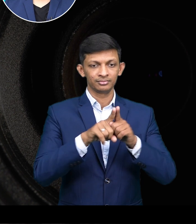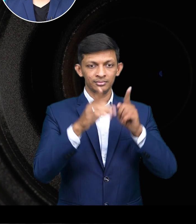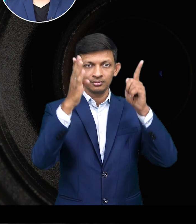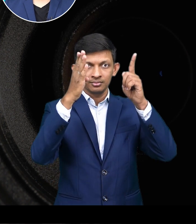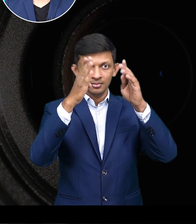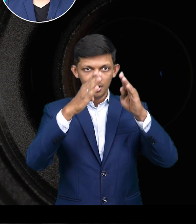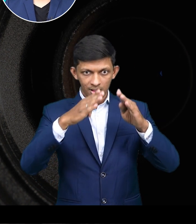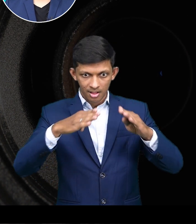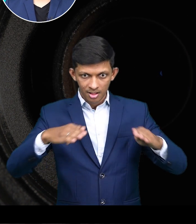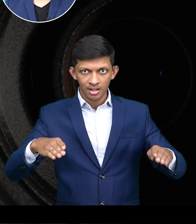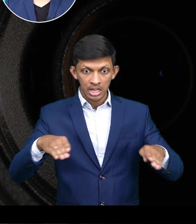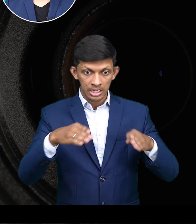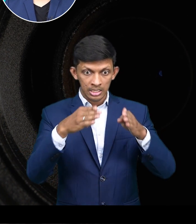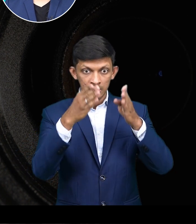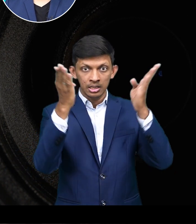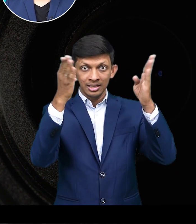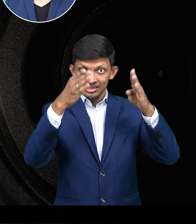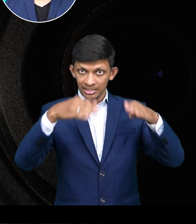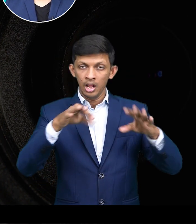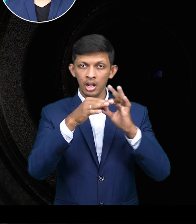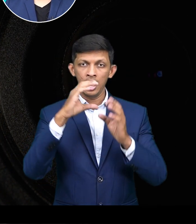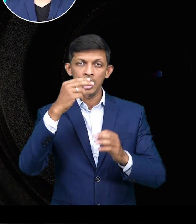concave lens,